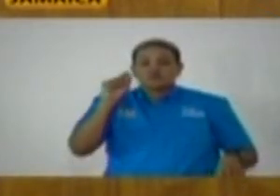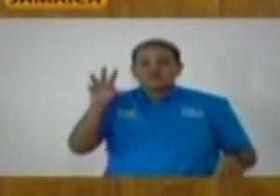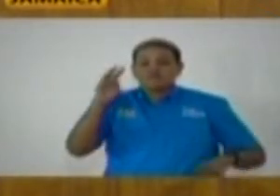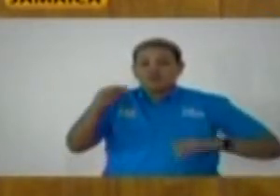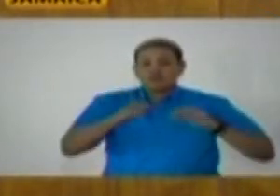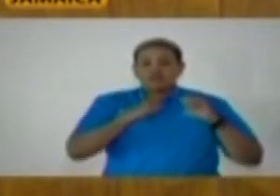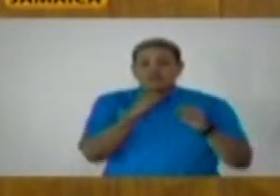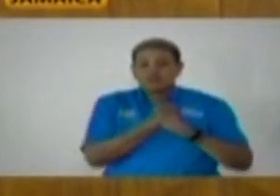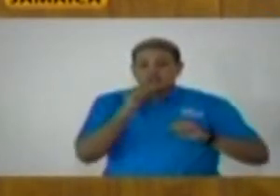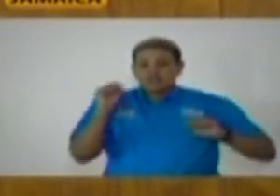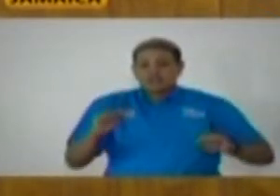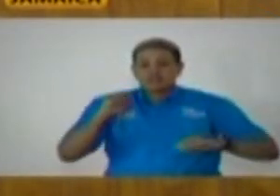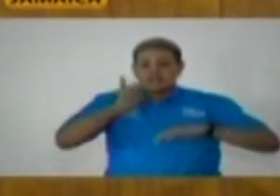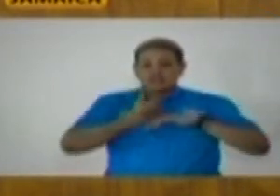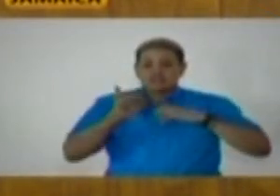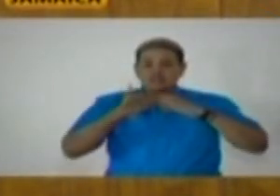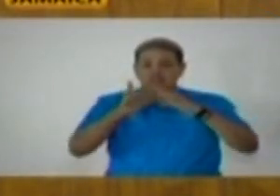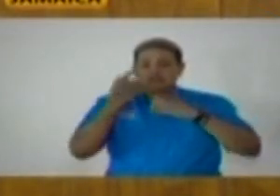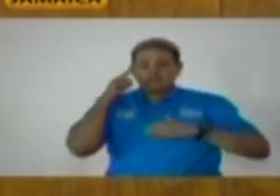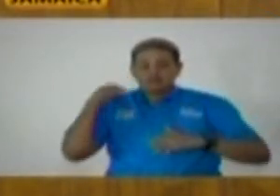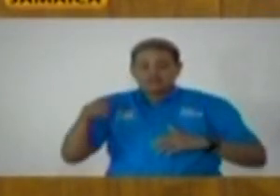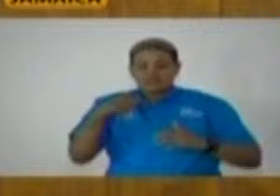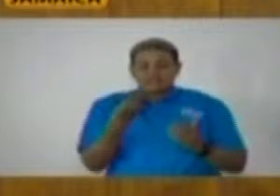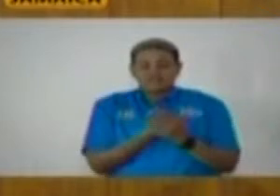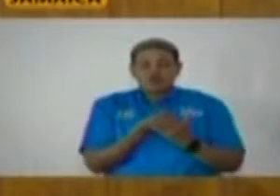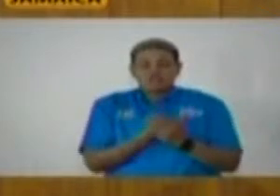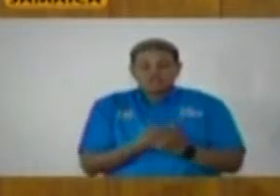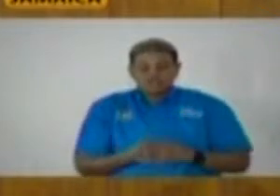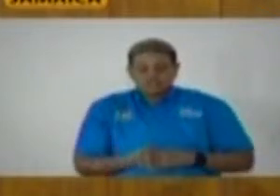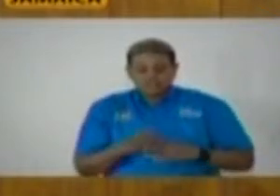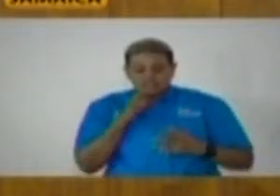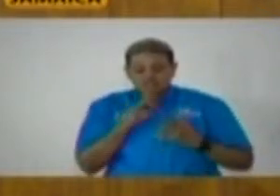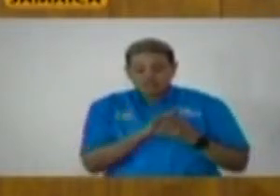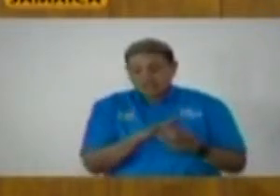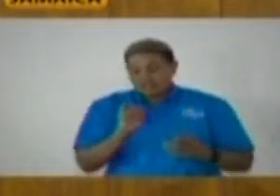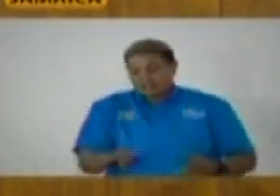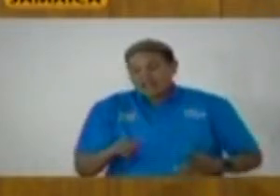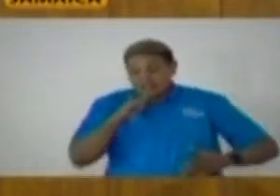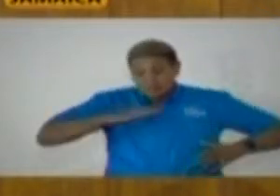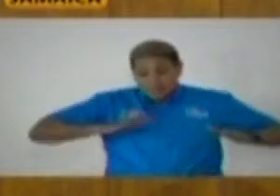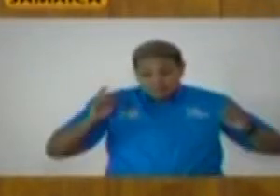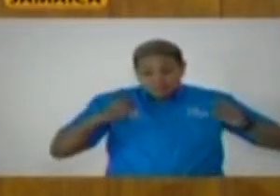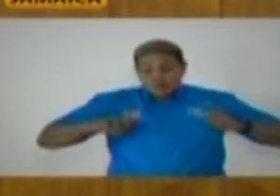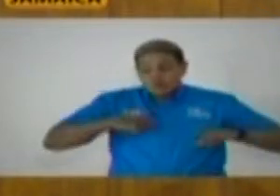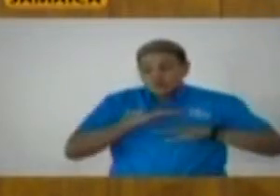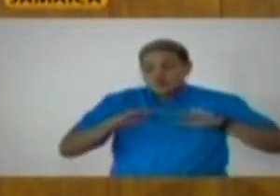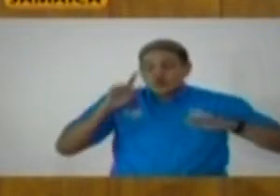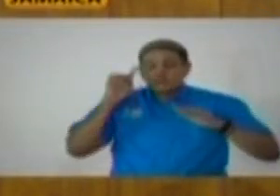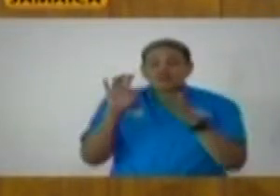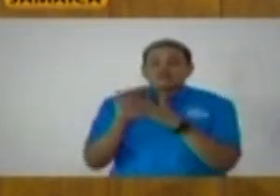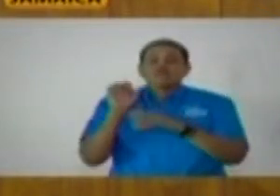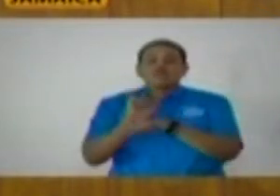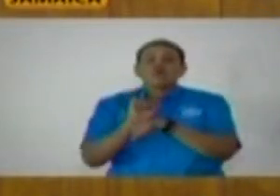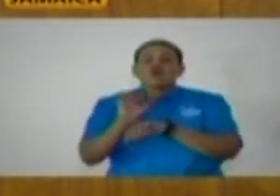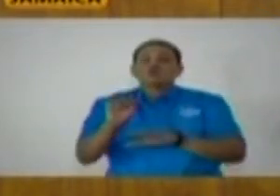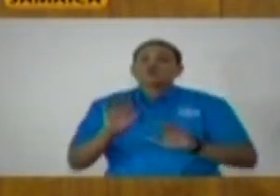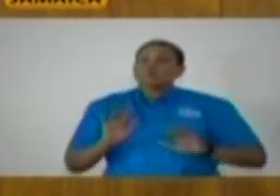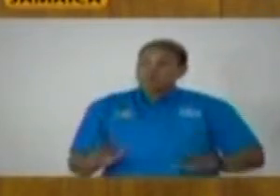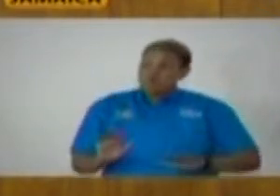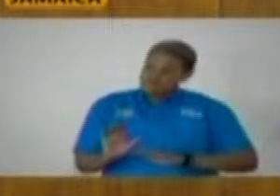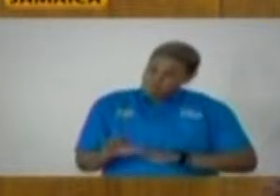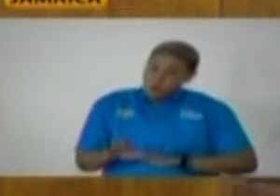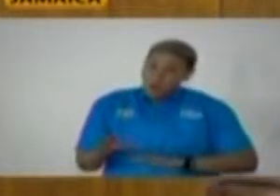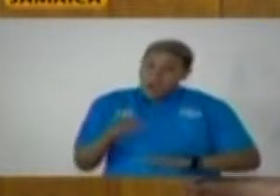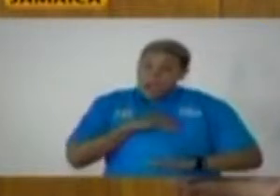year can be established for these funds. And as such, Madam Speaker, we don't believe workers should be pushed, we